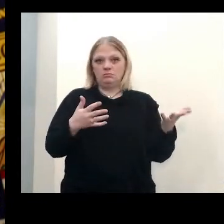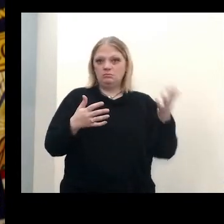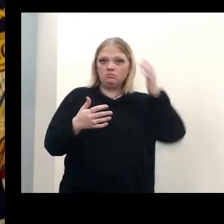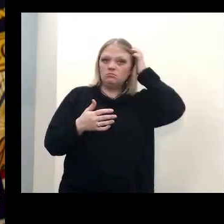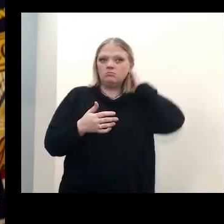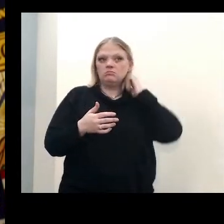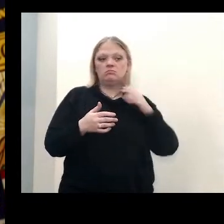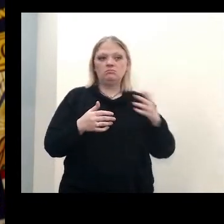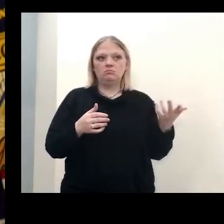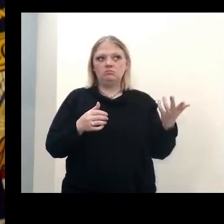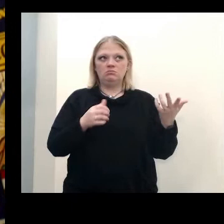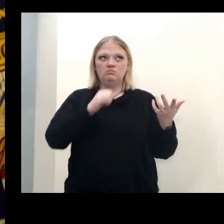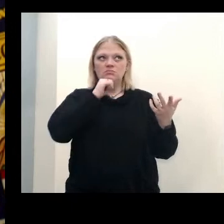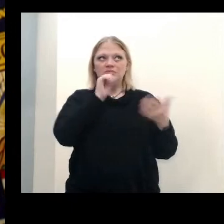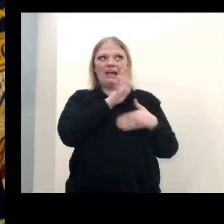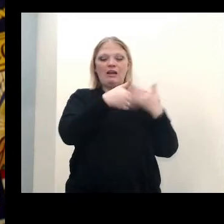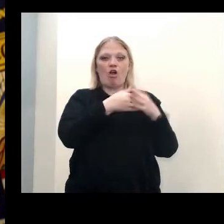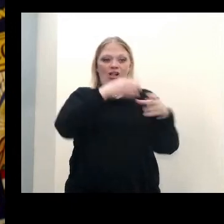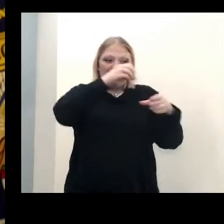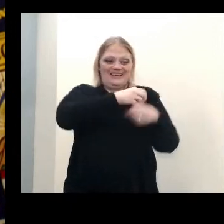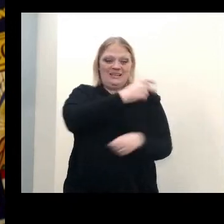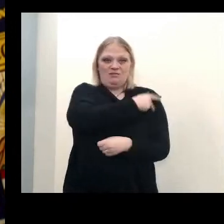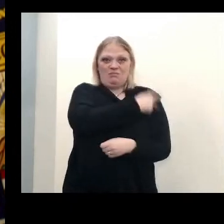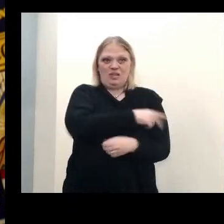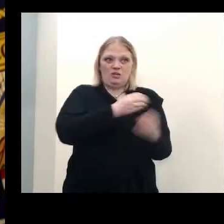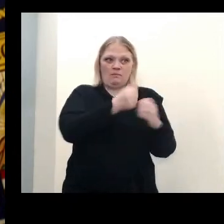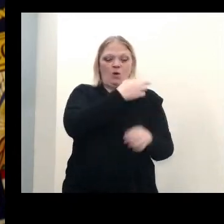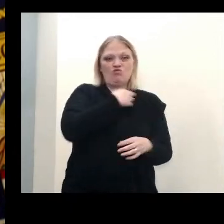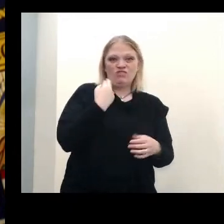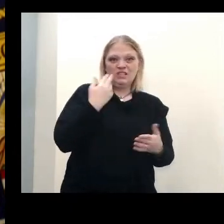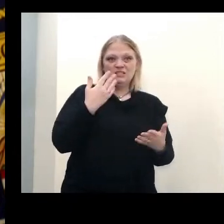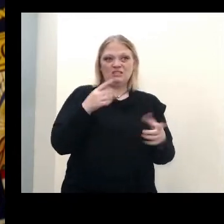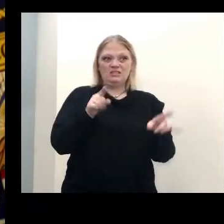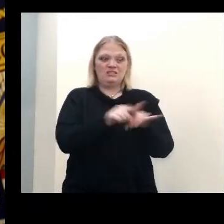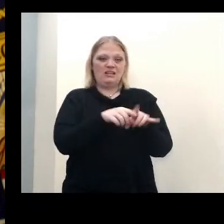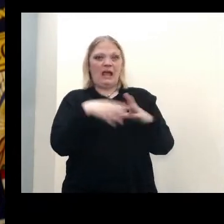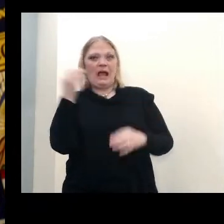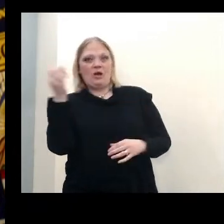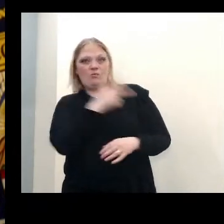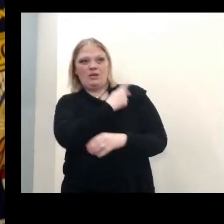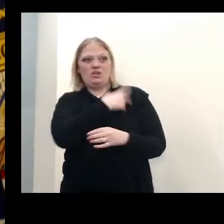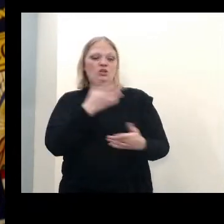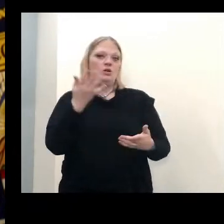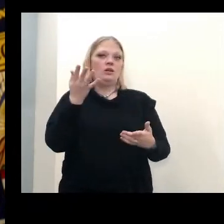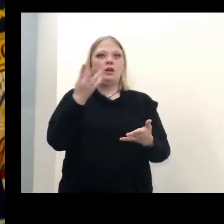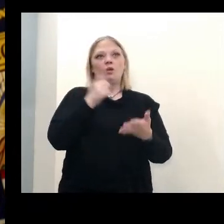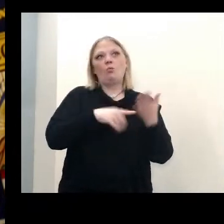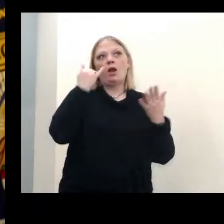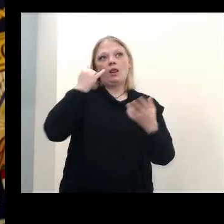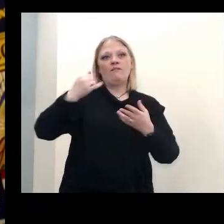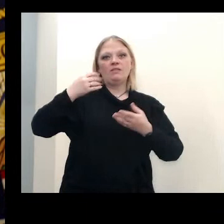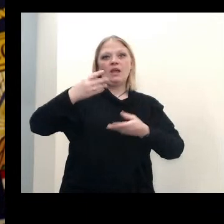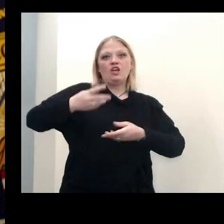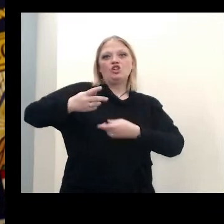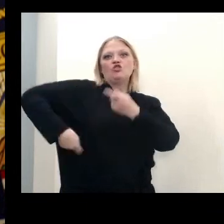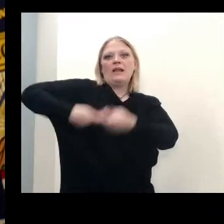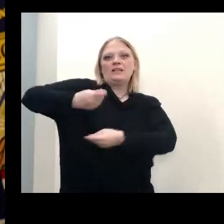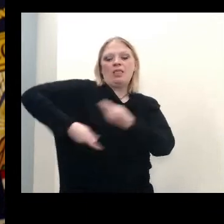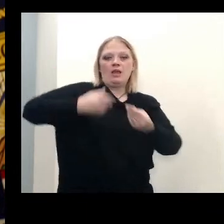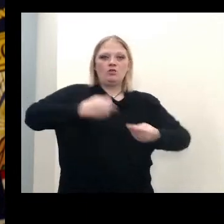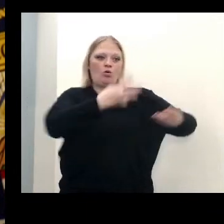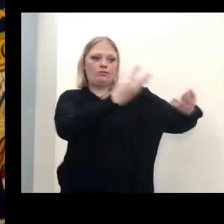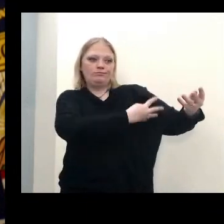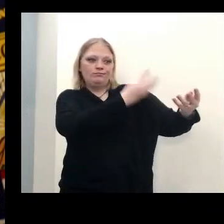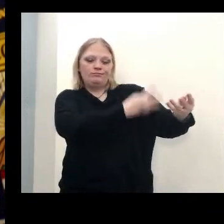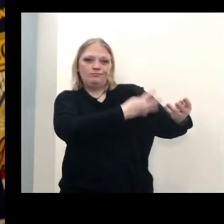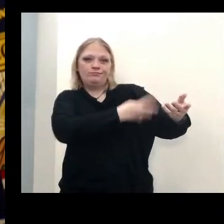as at risk as maybe some outpatients. Someone who's a serious transplant issue or renal care who might not be an inpatient but